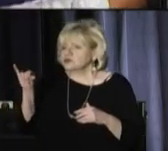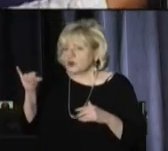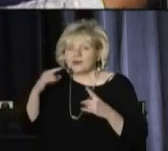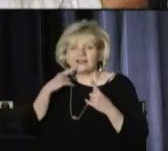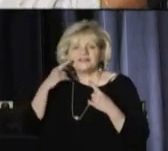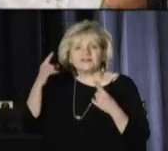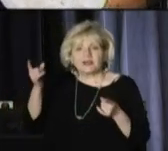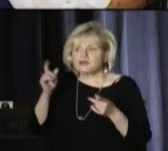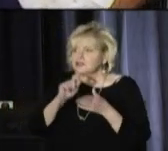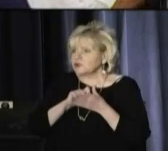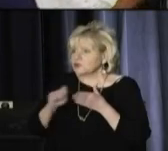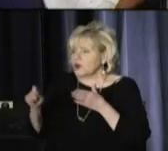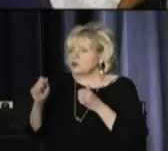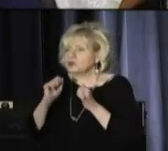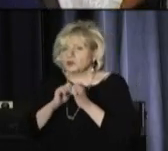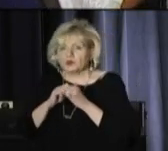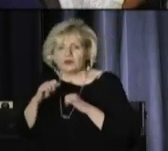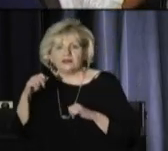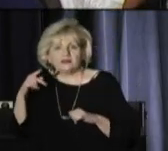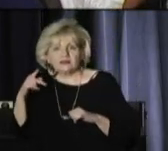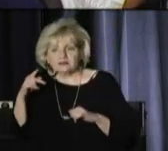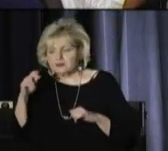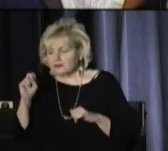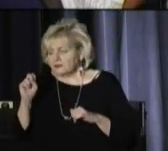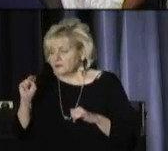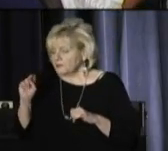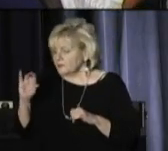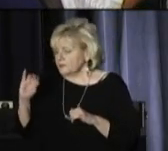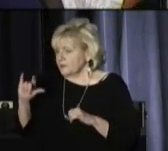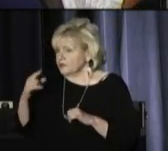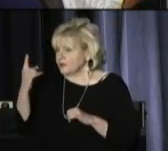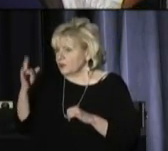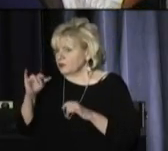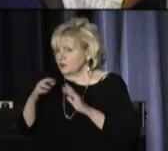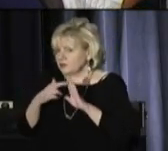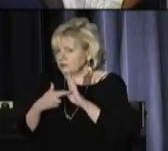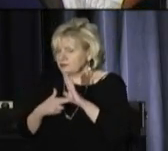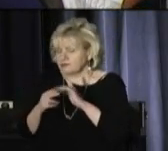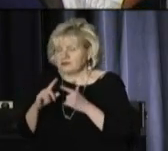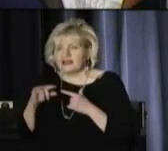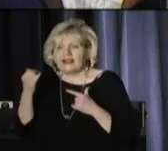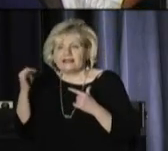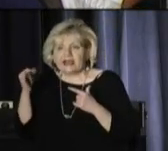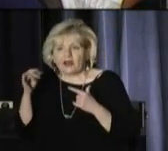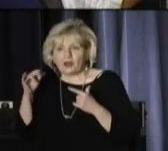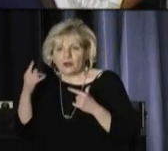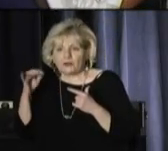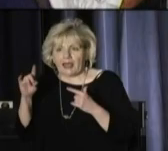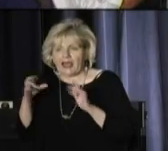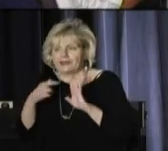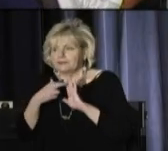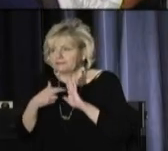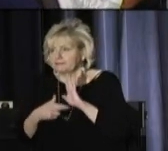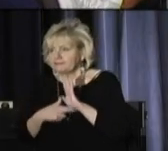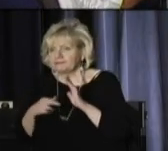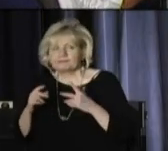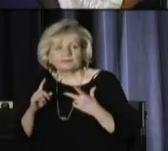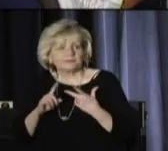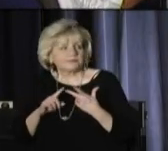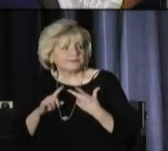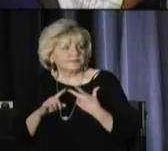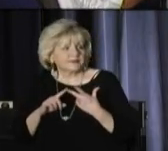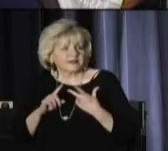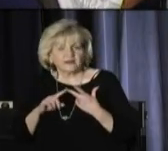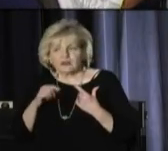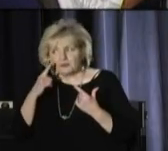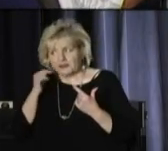with a pencil. That was one condition. She needed a pencil, a yellow pad, and you know, because